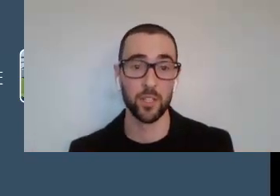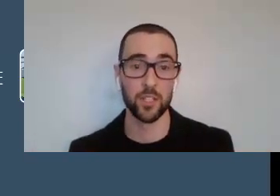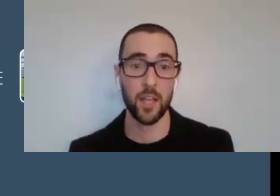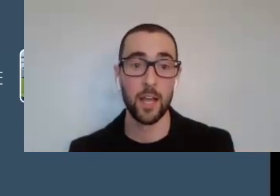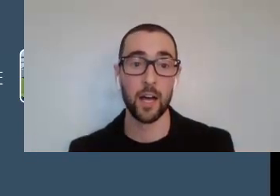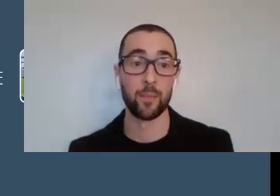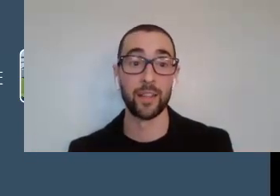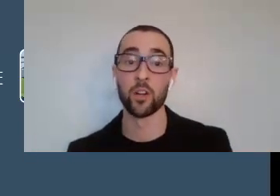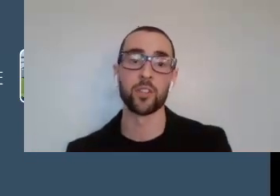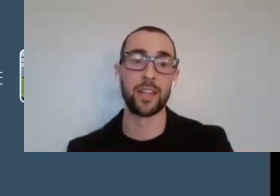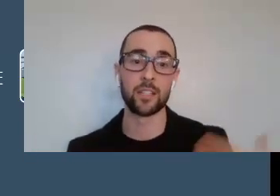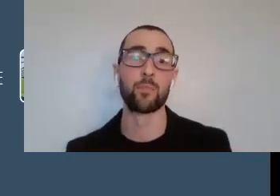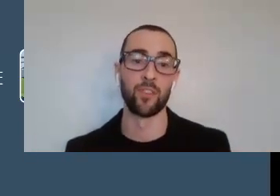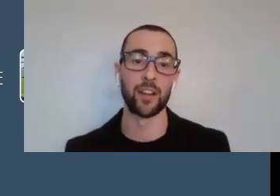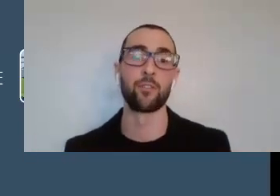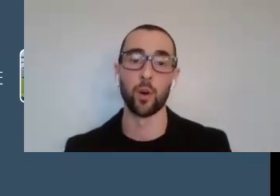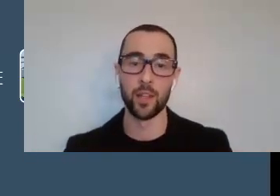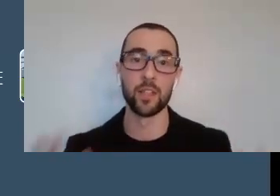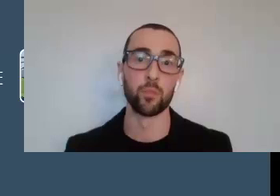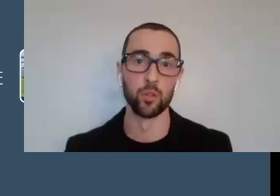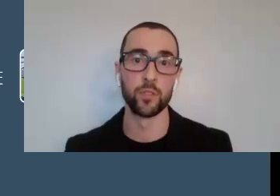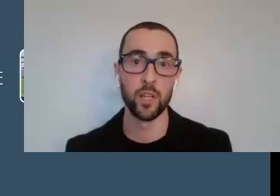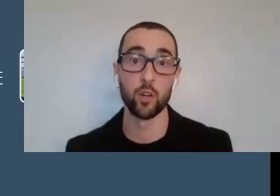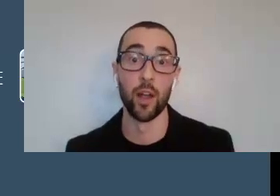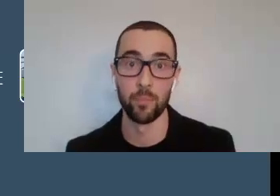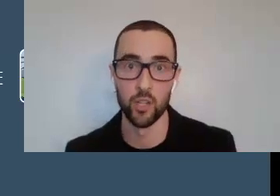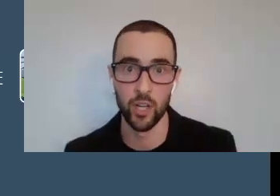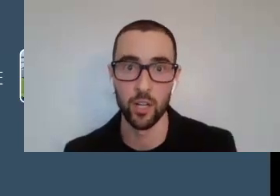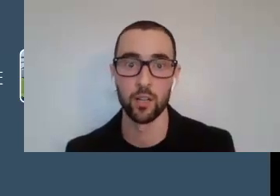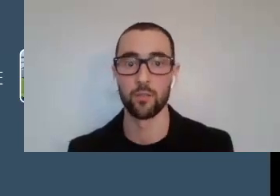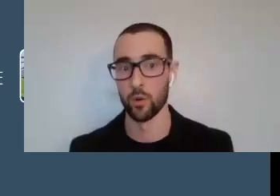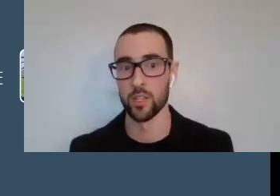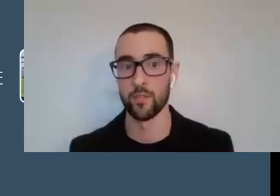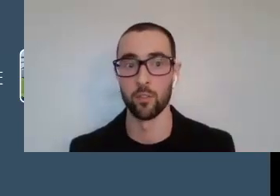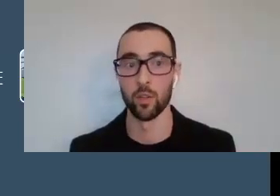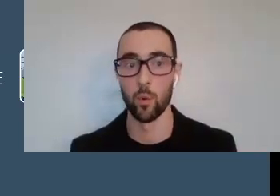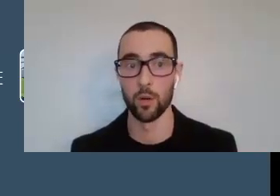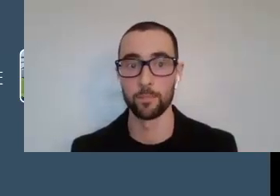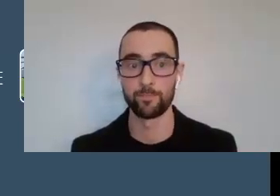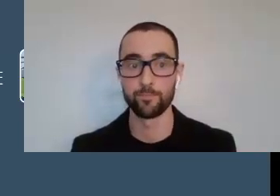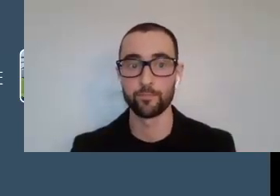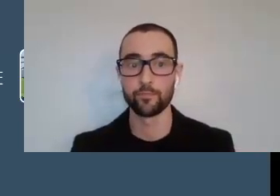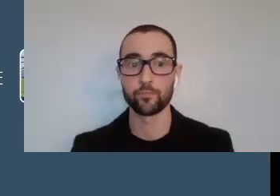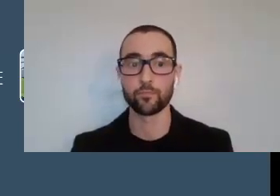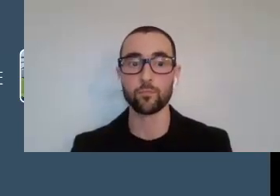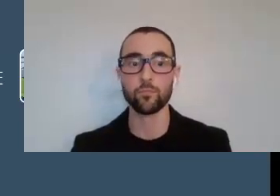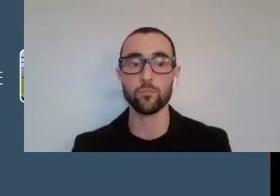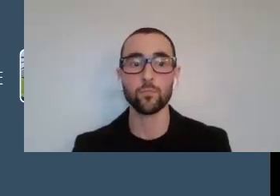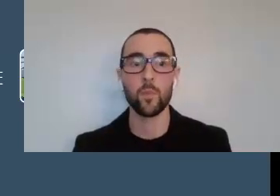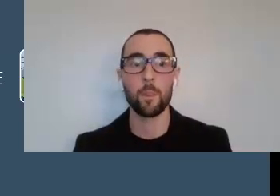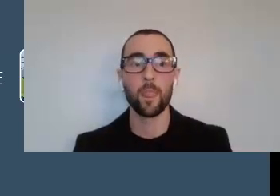matching purposes. And then also they need to be provided for in the approved grant budget for this federal award.